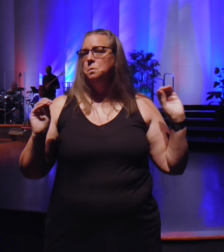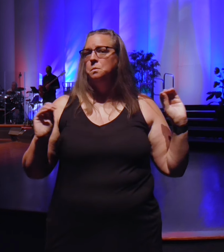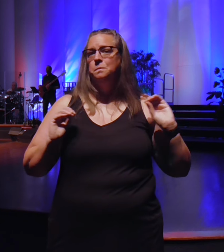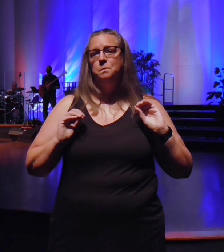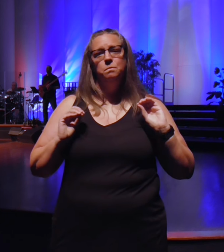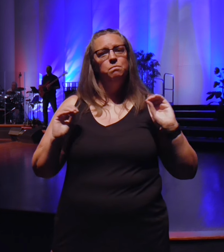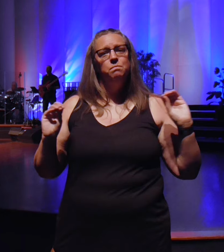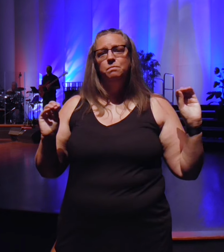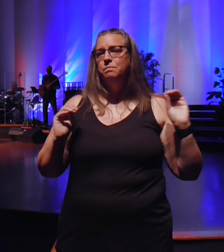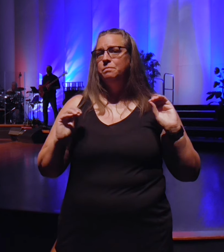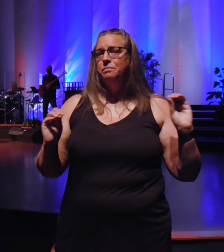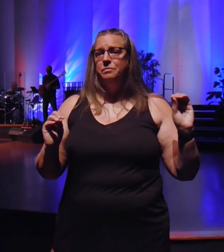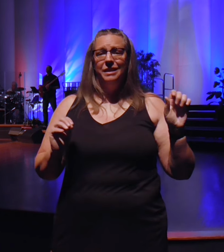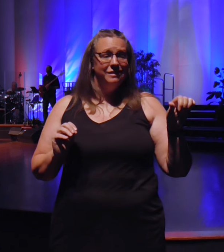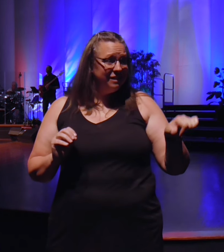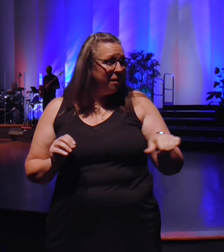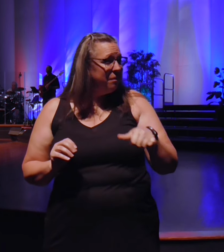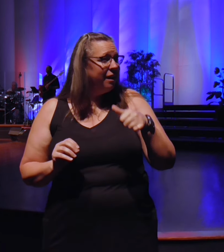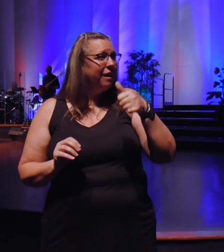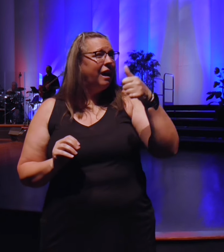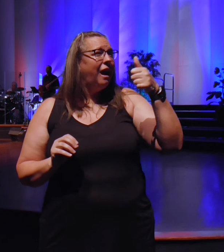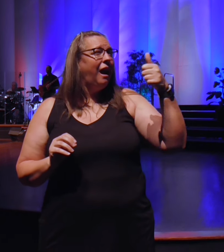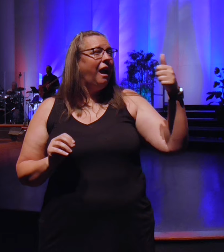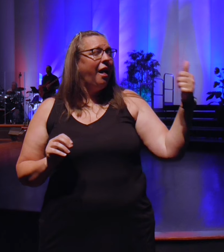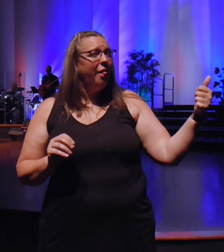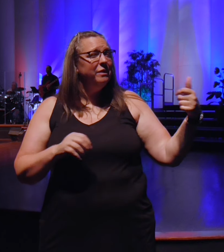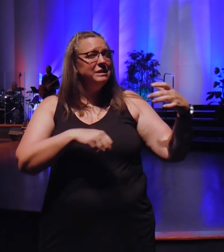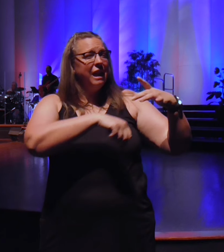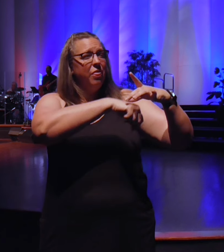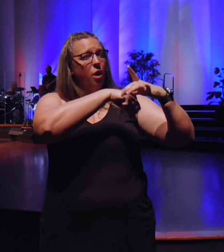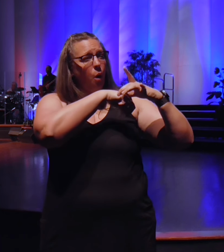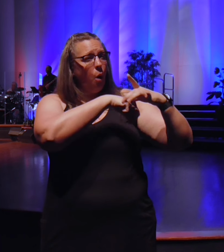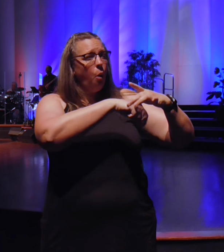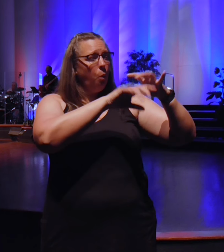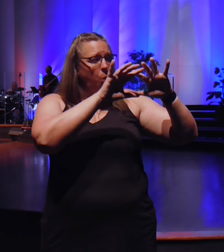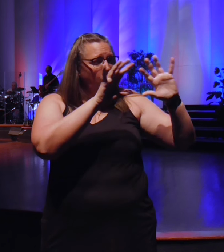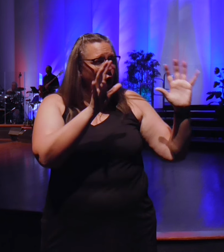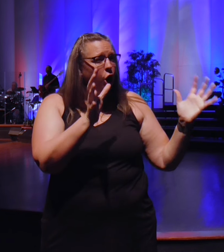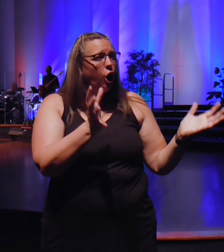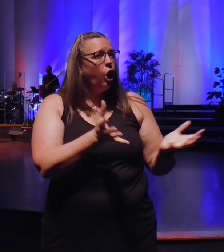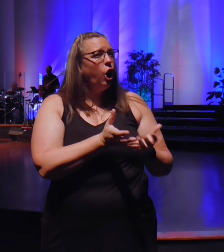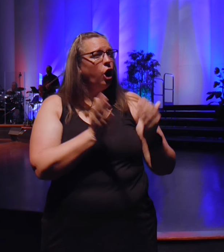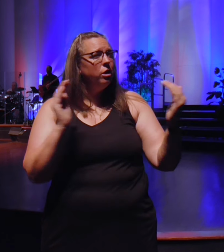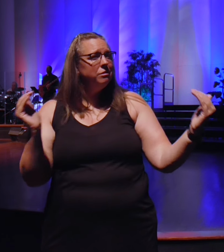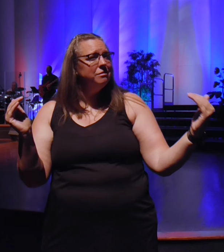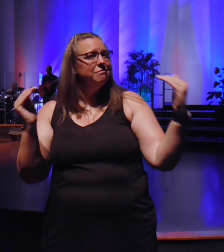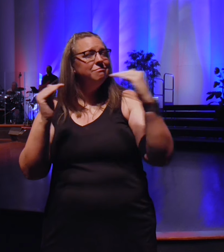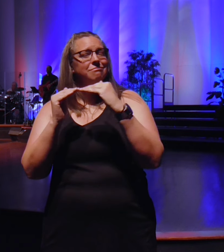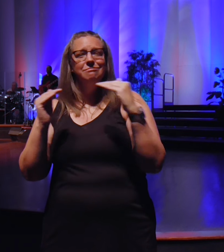matters. Nothing in this world will